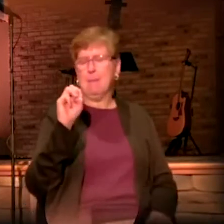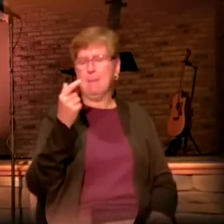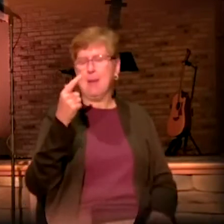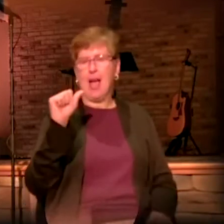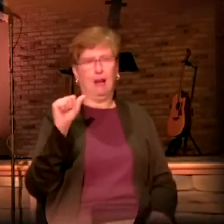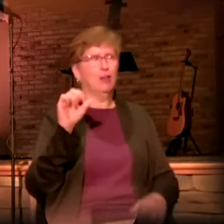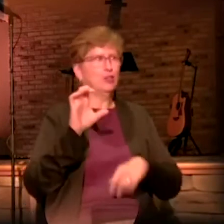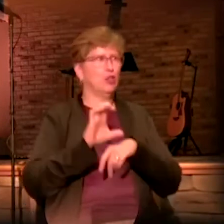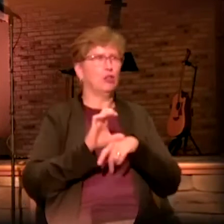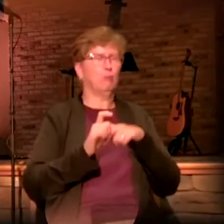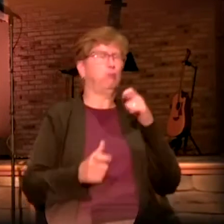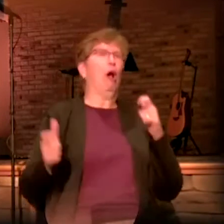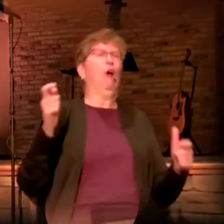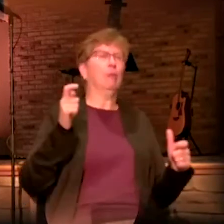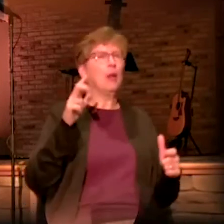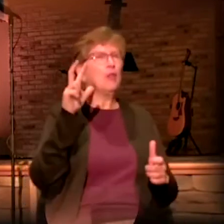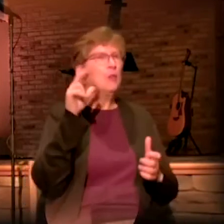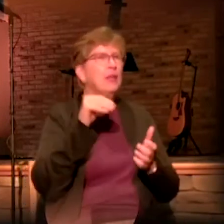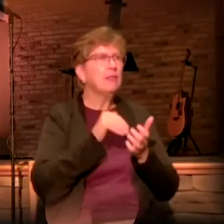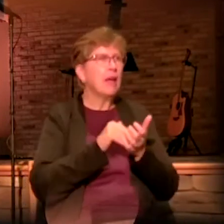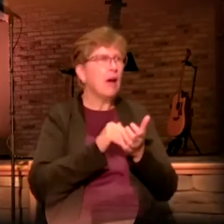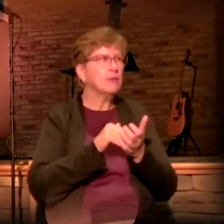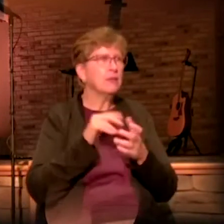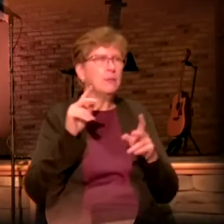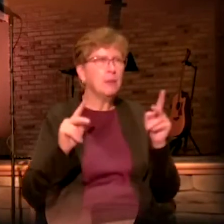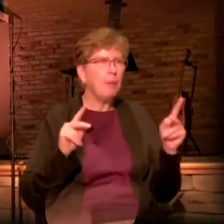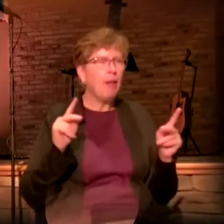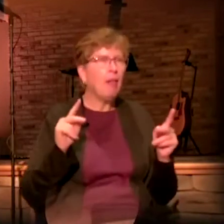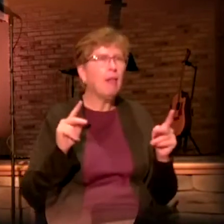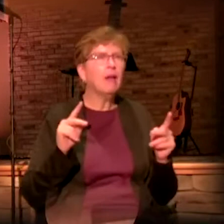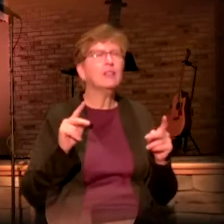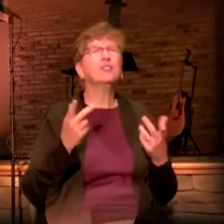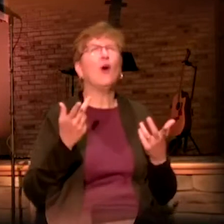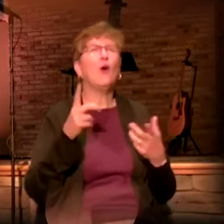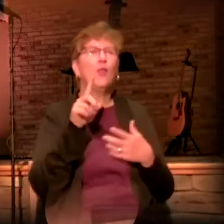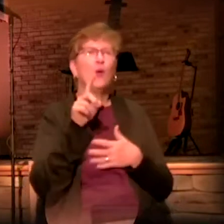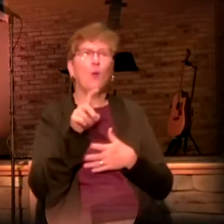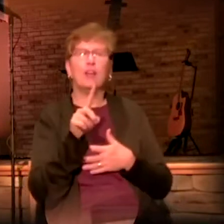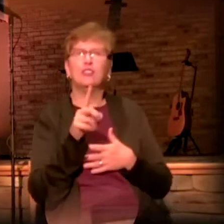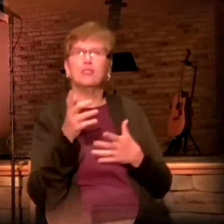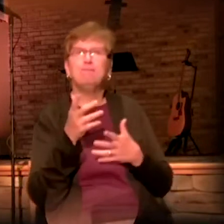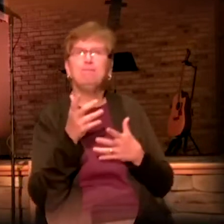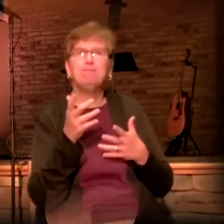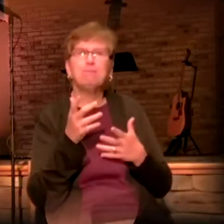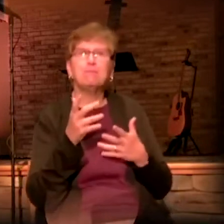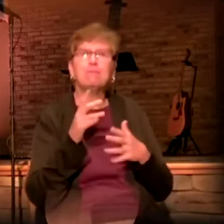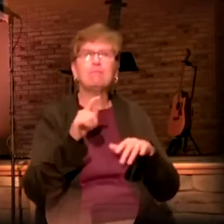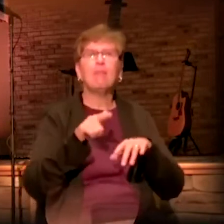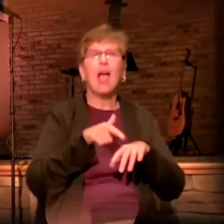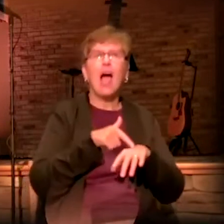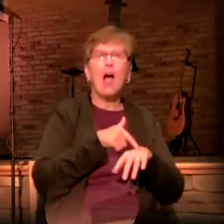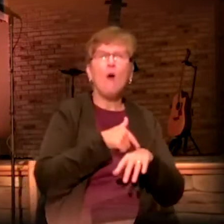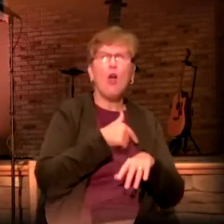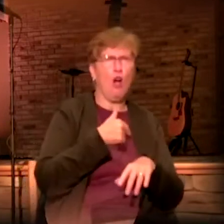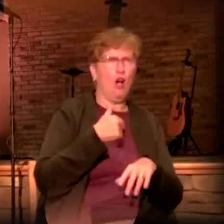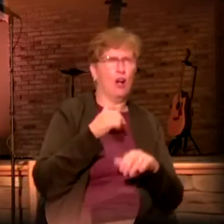the thousands, 3,000 people. And so the question is, how long does it